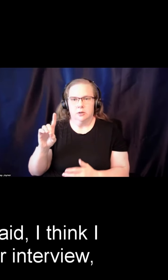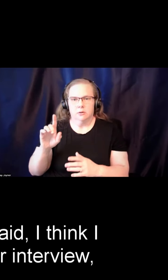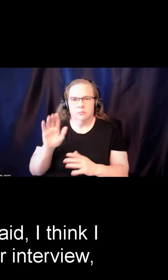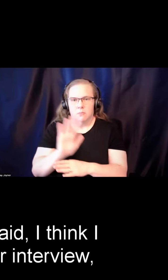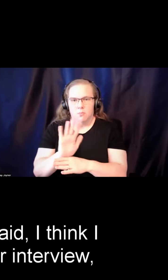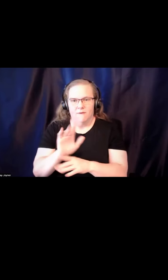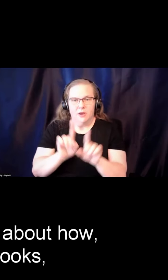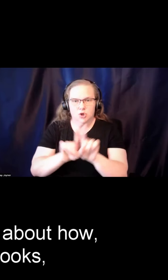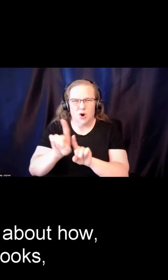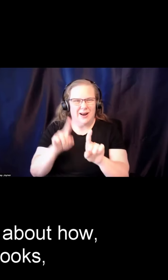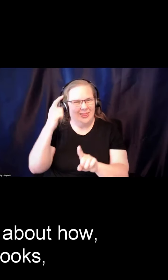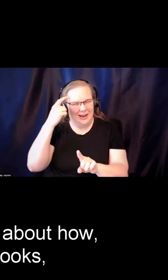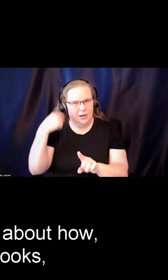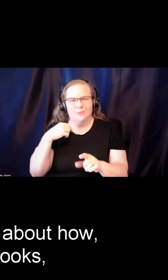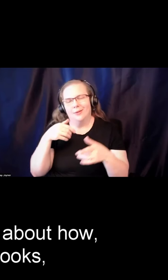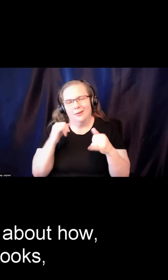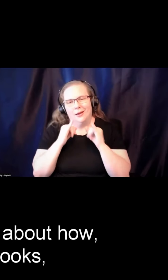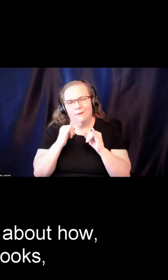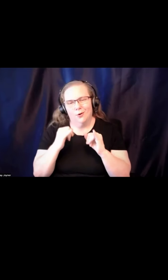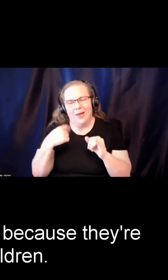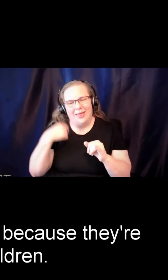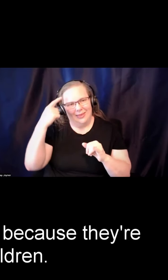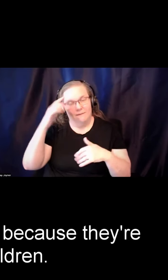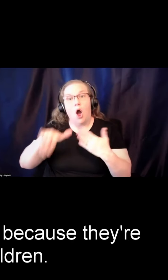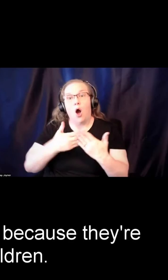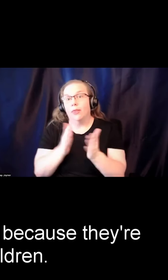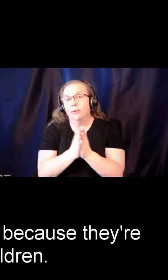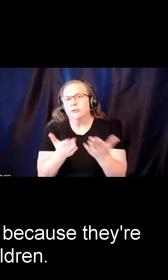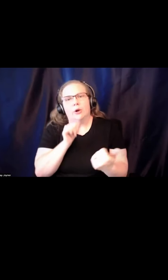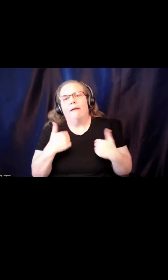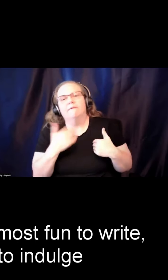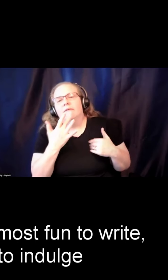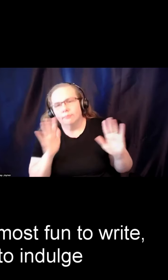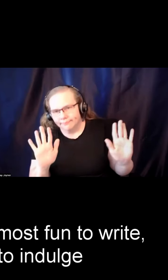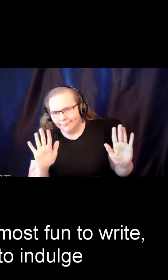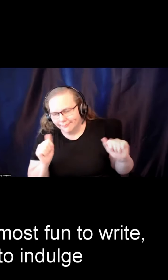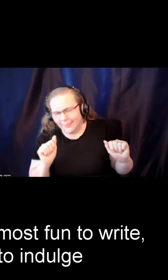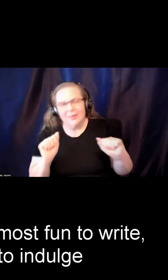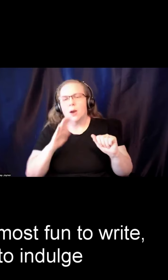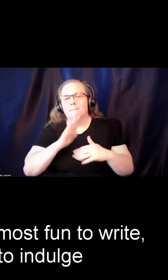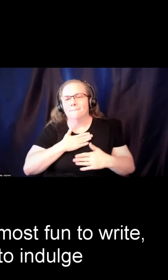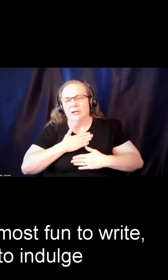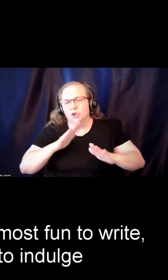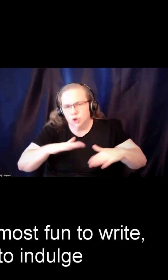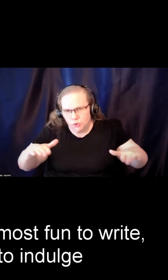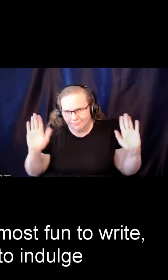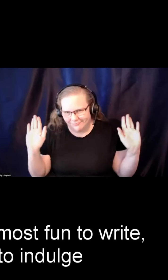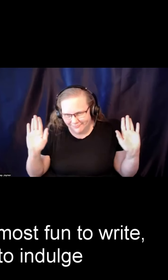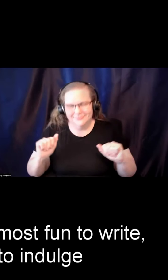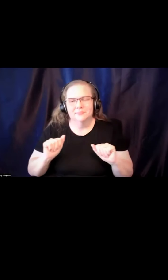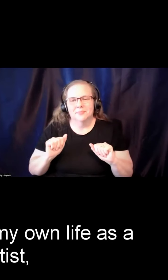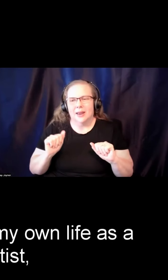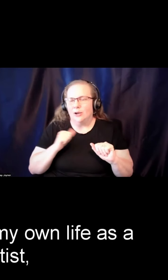think I remember in our interview, I probably talked about how of all my books, I don't have favorites because they're like my children, but that one was the most fun to write because I got